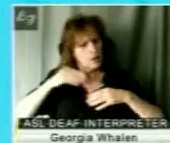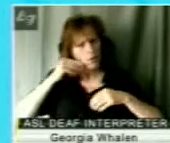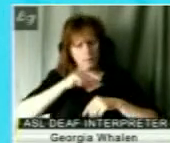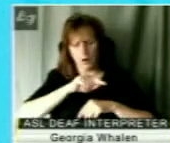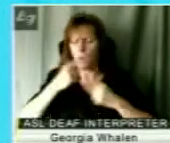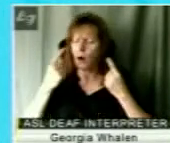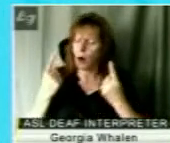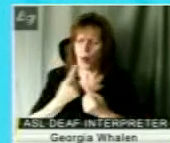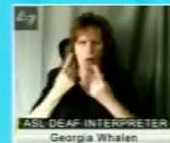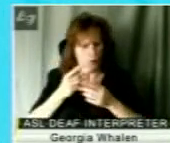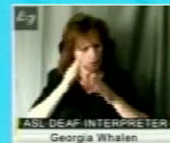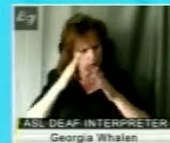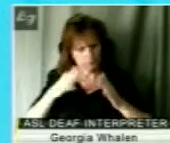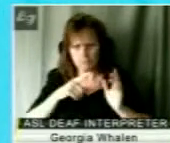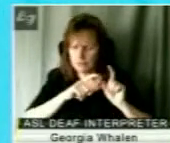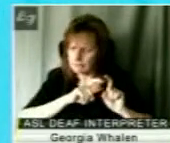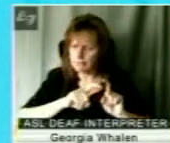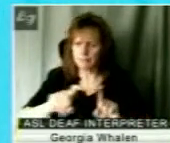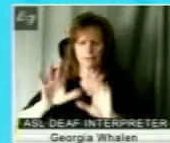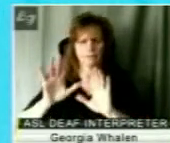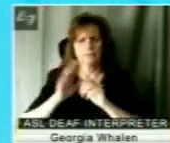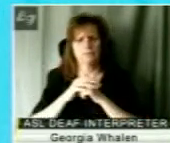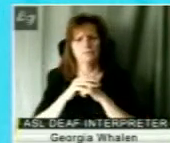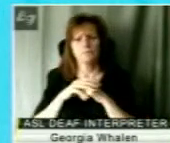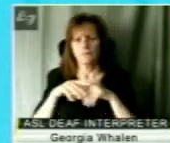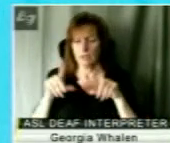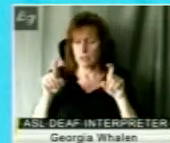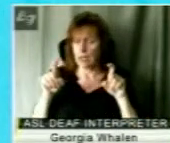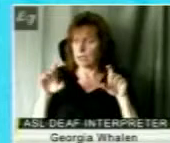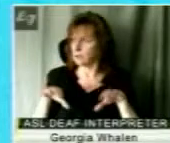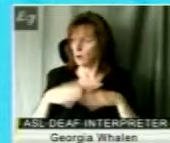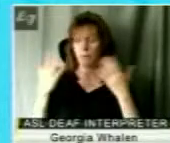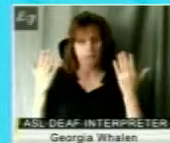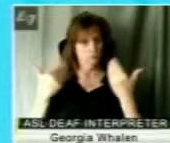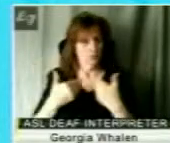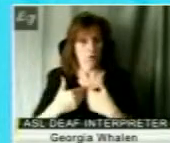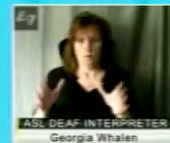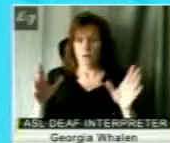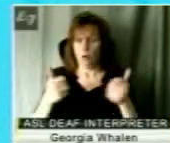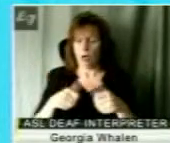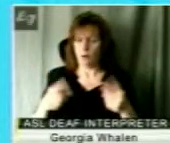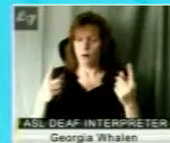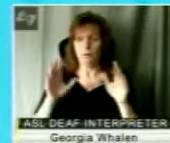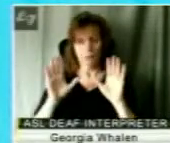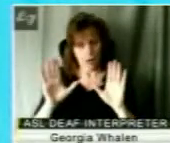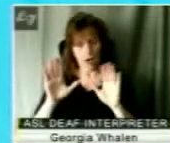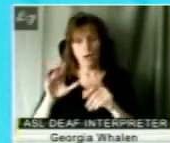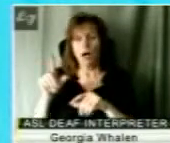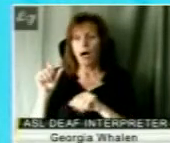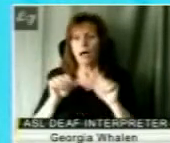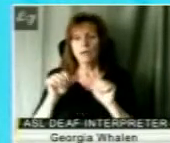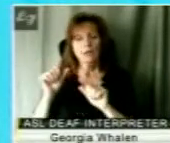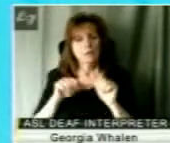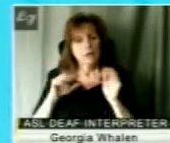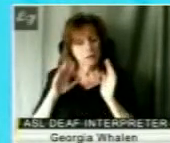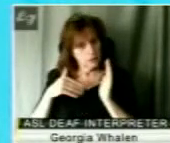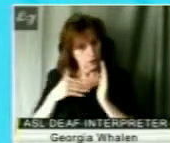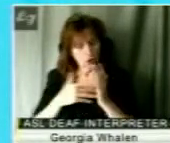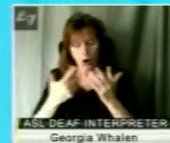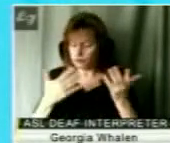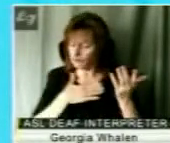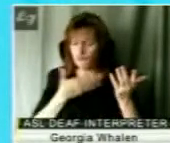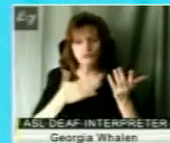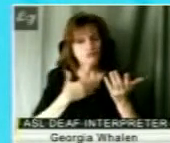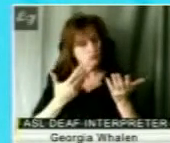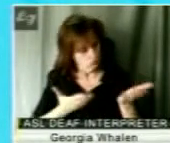absolutely, you know, testing is available. I do know for our assessment centers today, they have gone over the top in terms of the number of the people that are coming